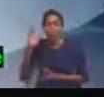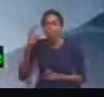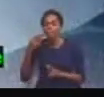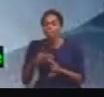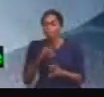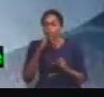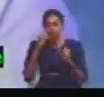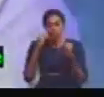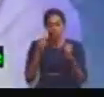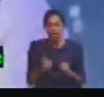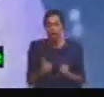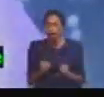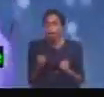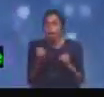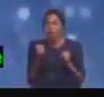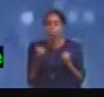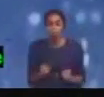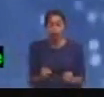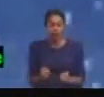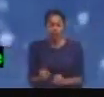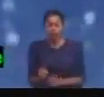Your name is power.